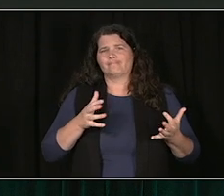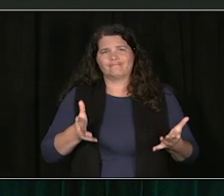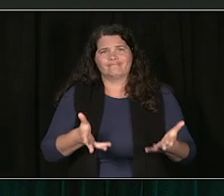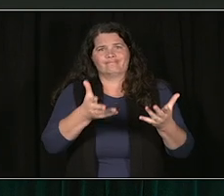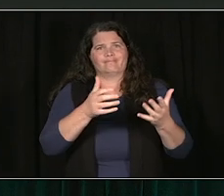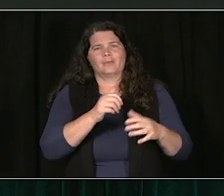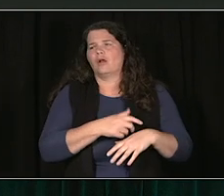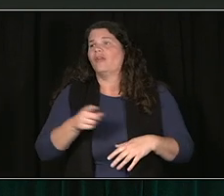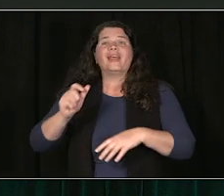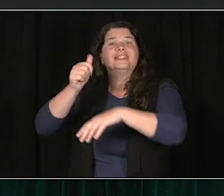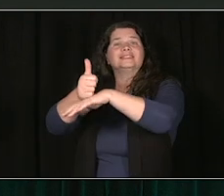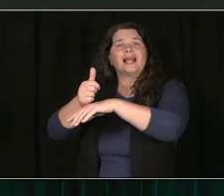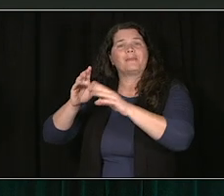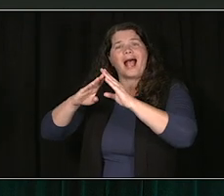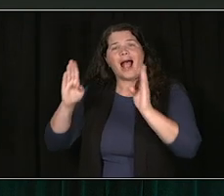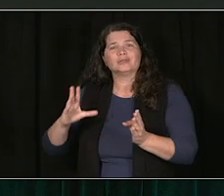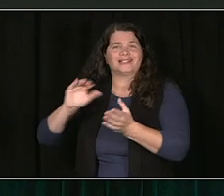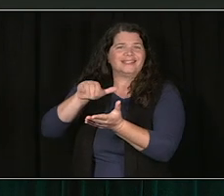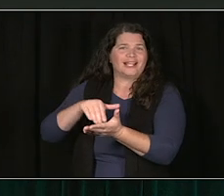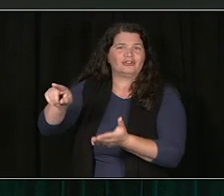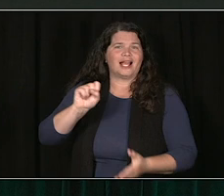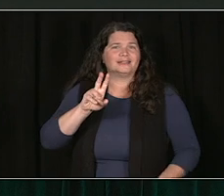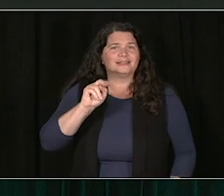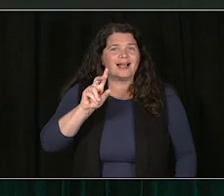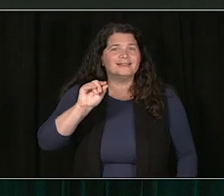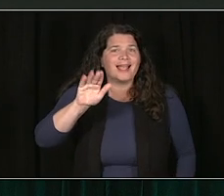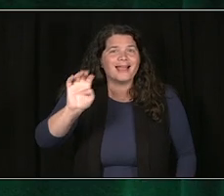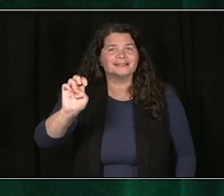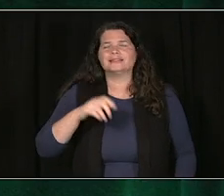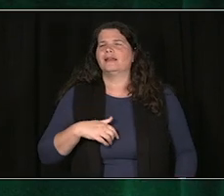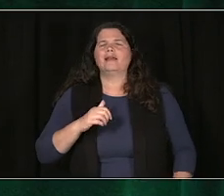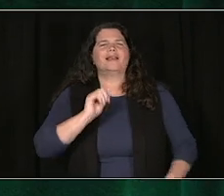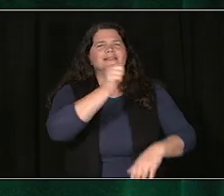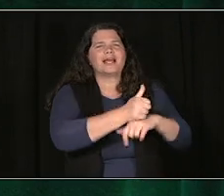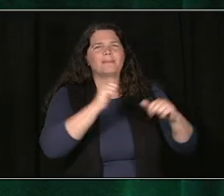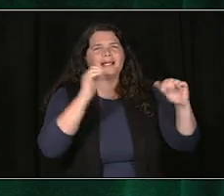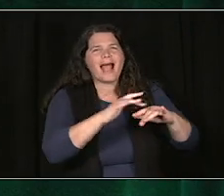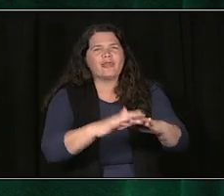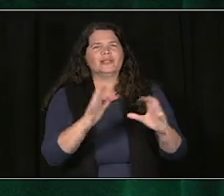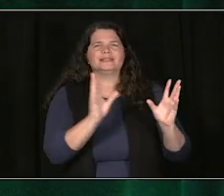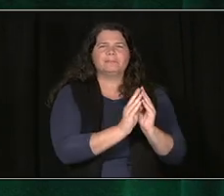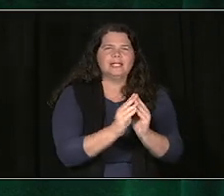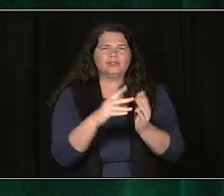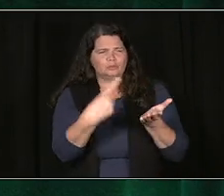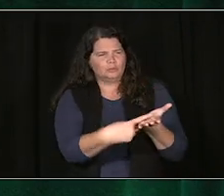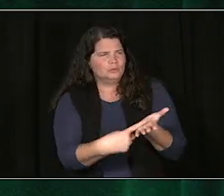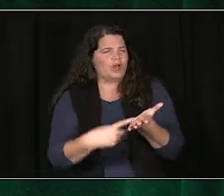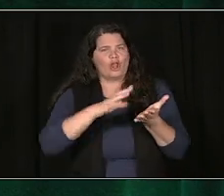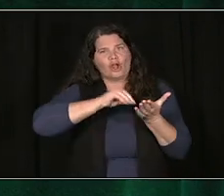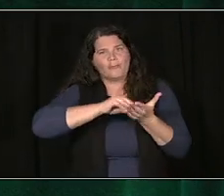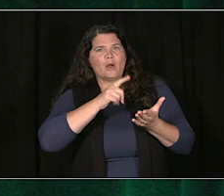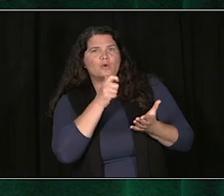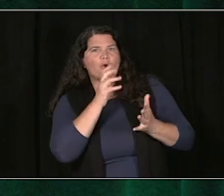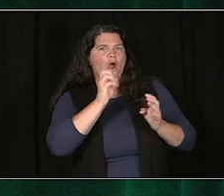Sundance. They have a lot of these types of gatherings and convenings so that you can learn about the creatives and